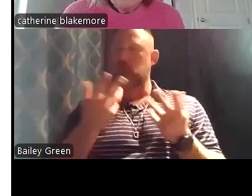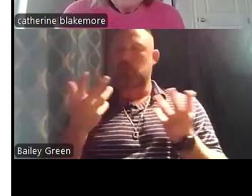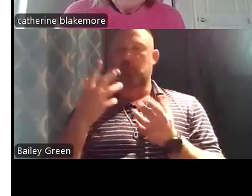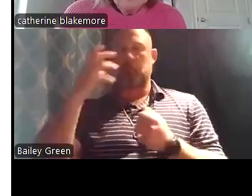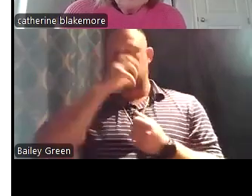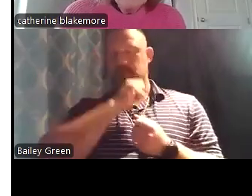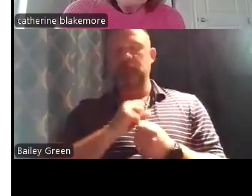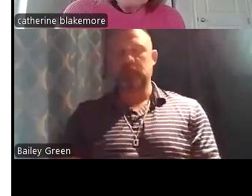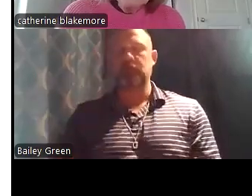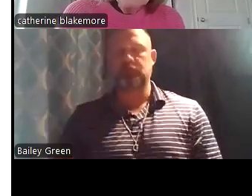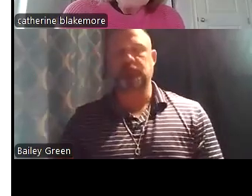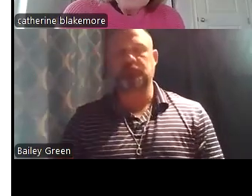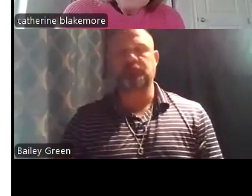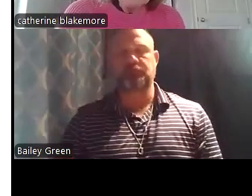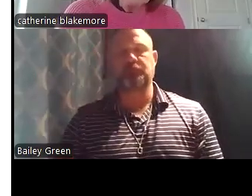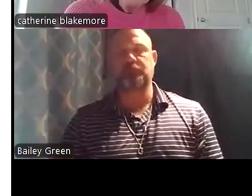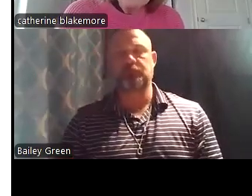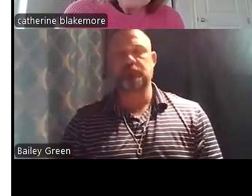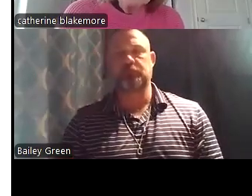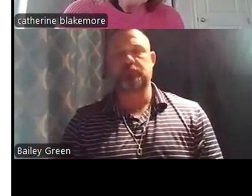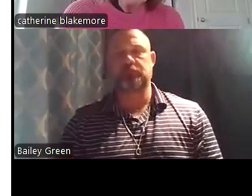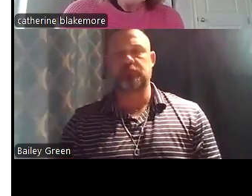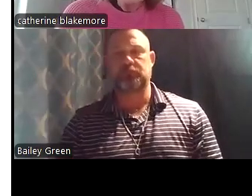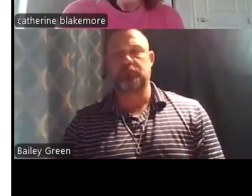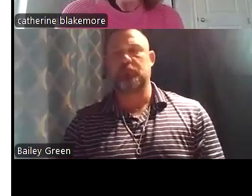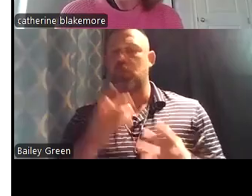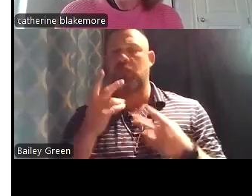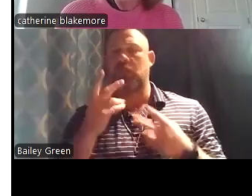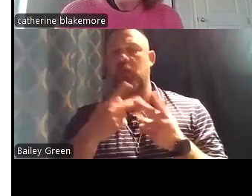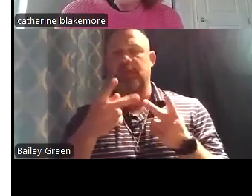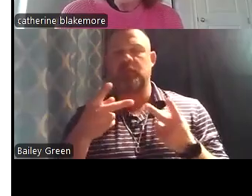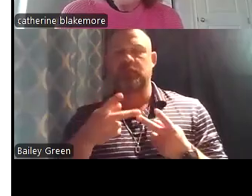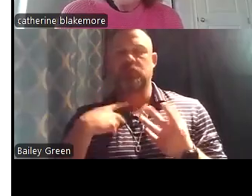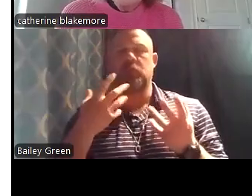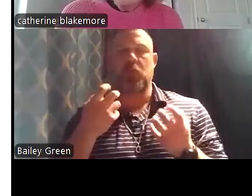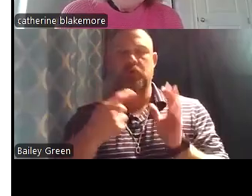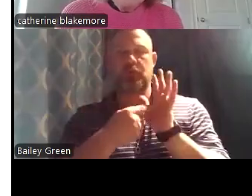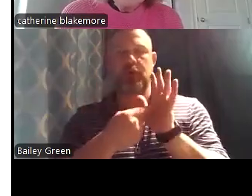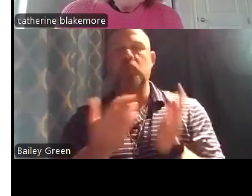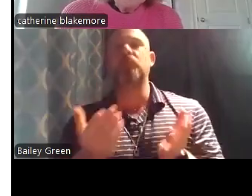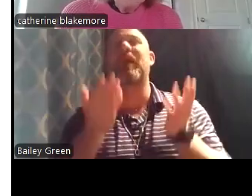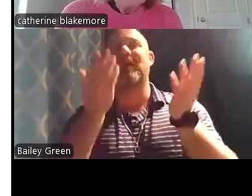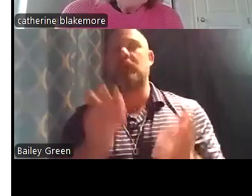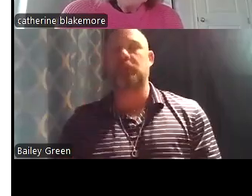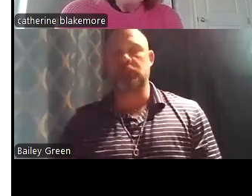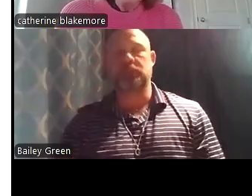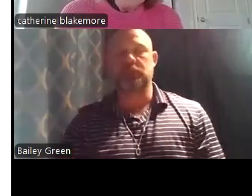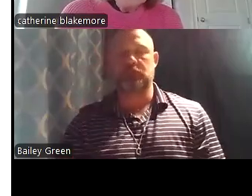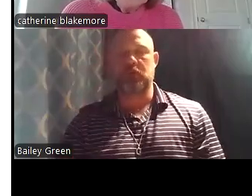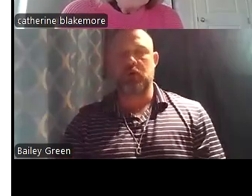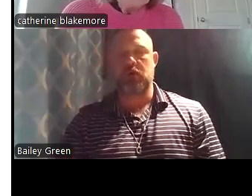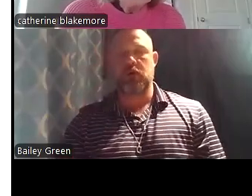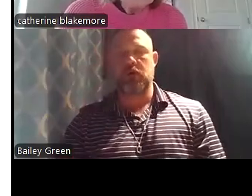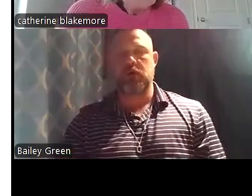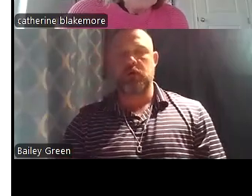from our composition and what are the kinds of positions we would want to recommend adding. So we're going to do